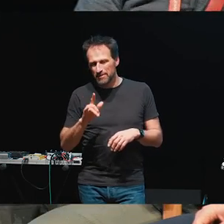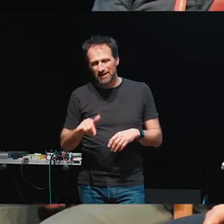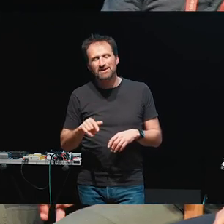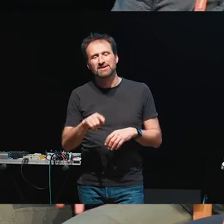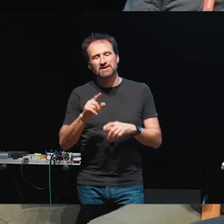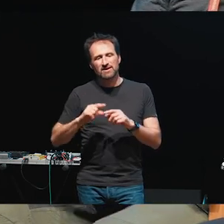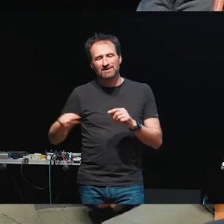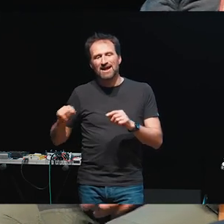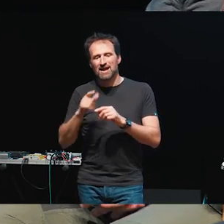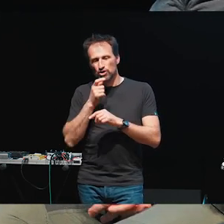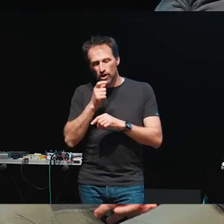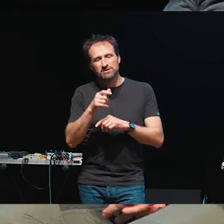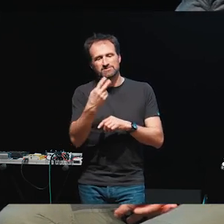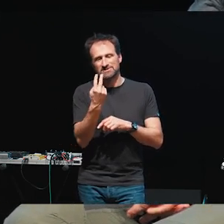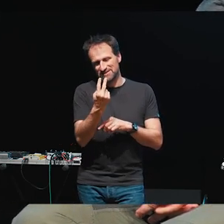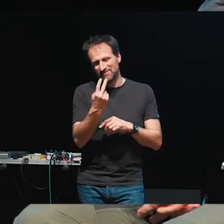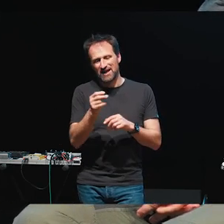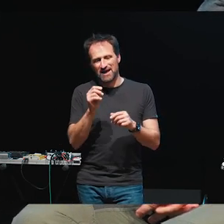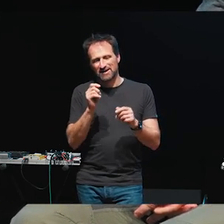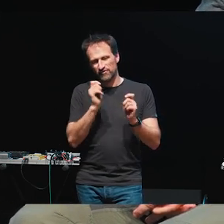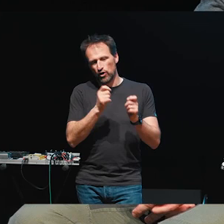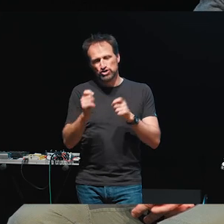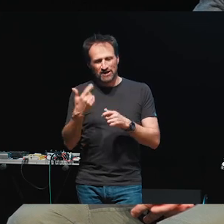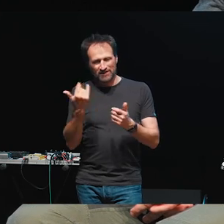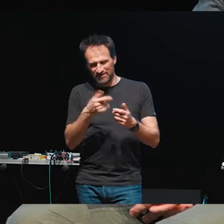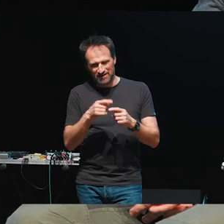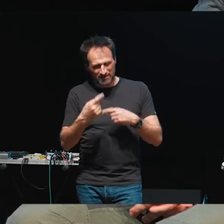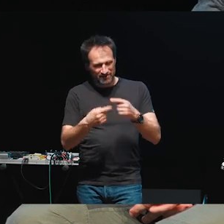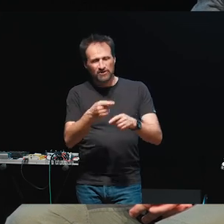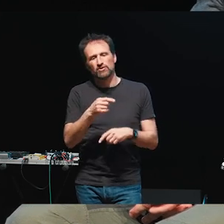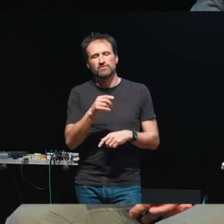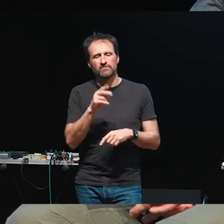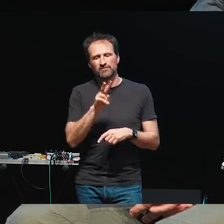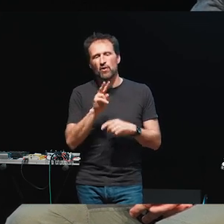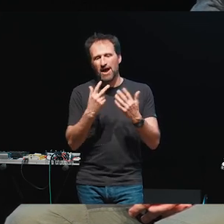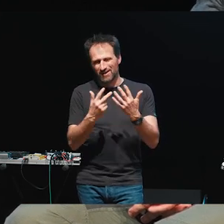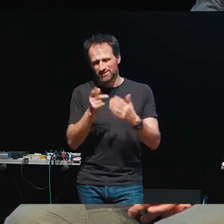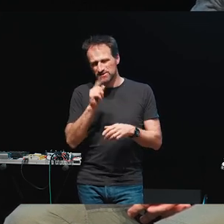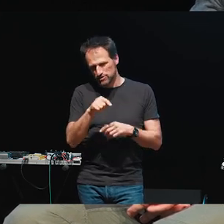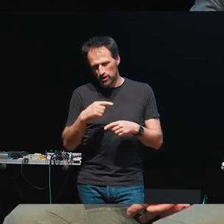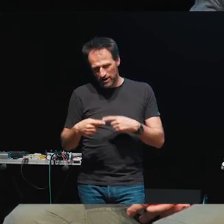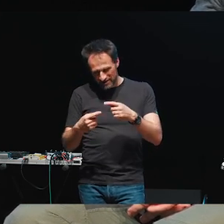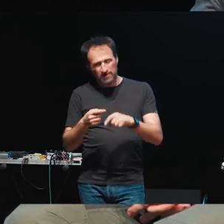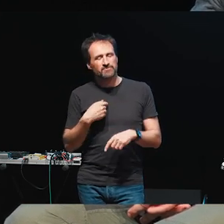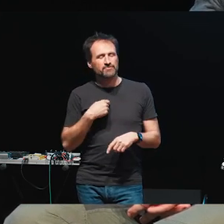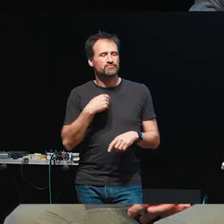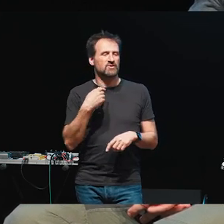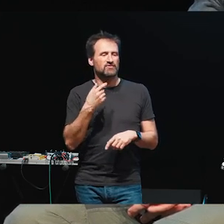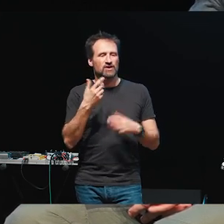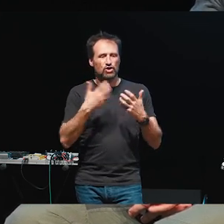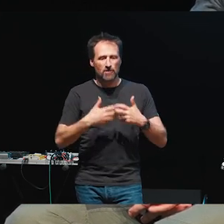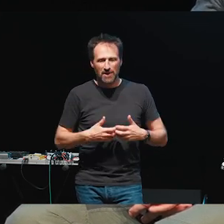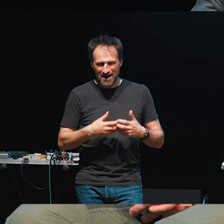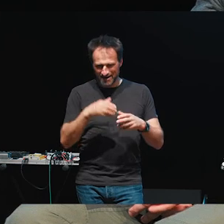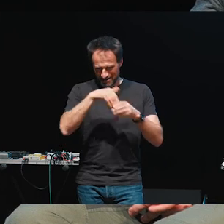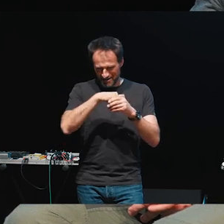bytecodes that are being introduced. We're working on an implementation in V8 of those tail call bytecodes. We have all the compiler infrastructure,